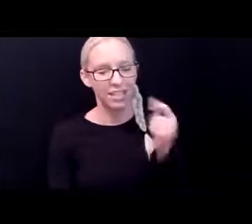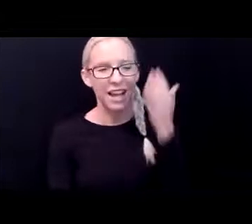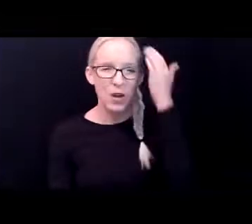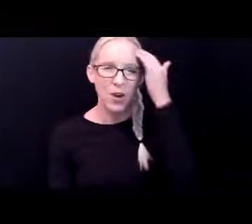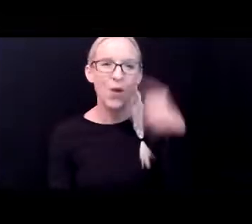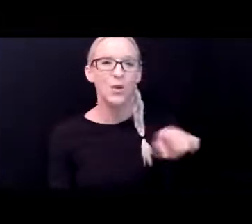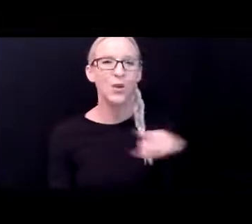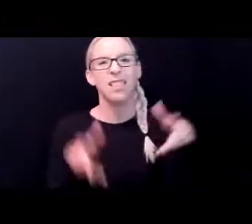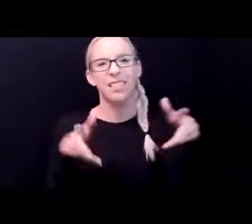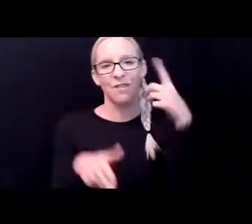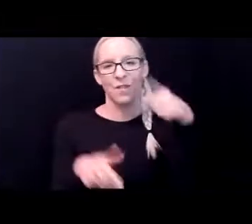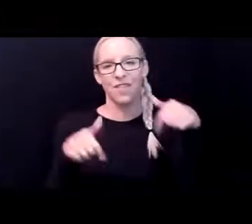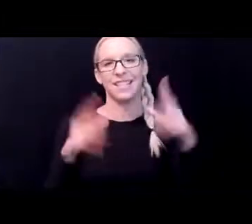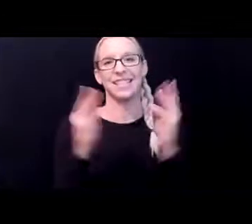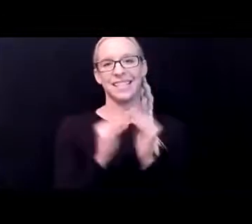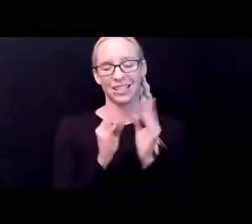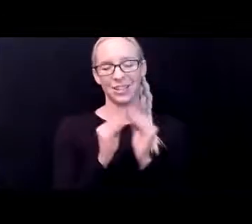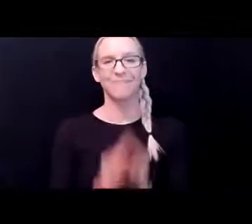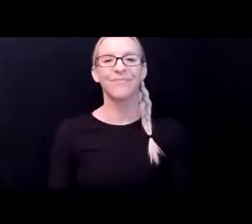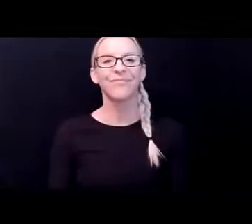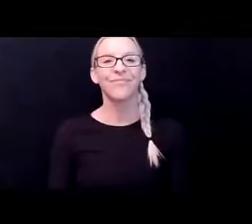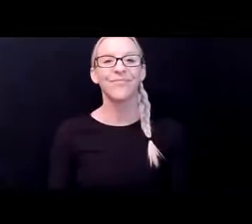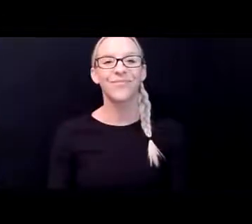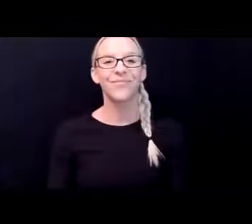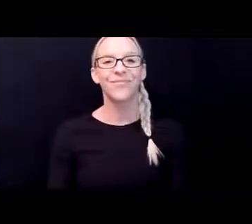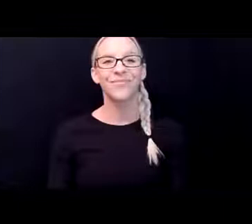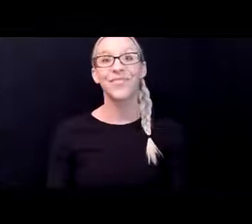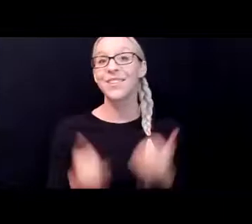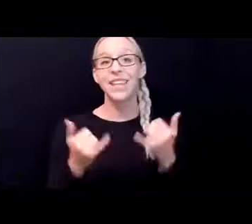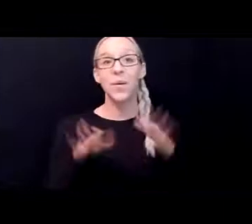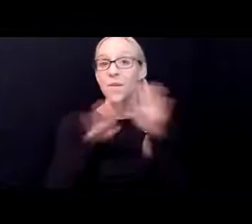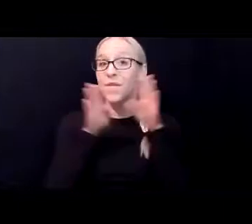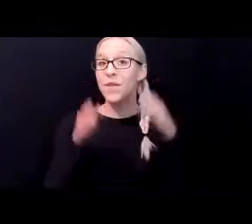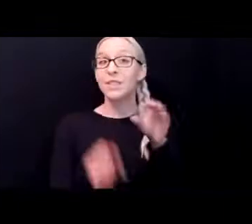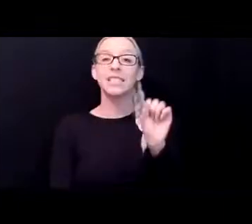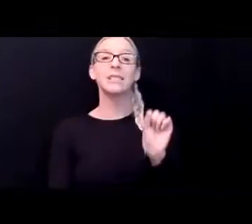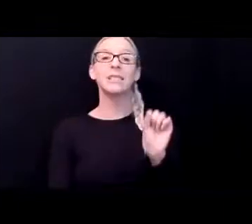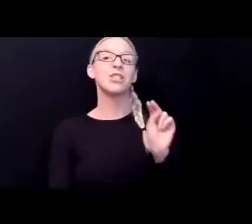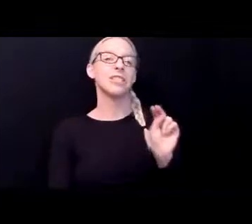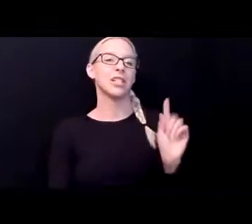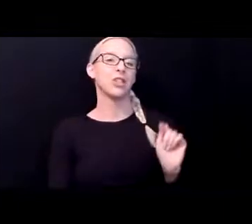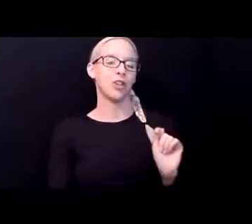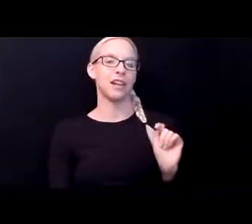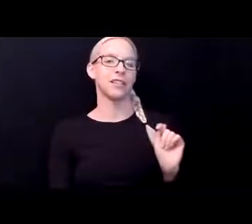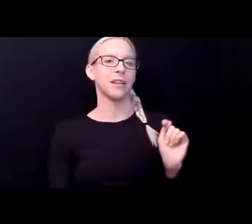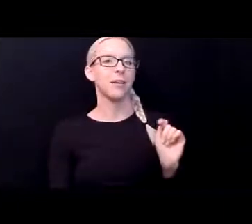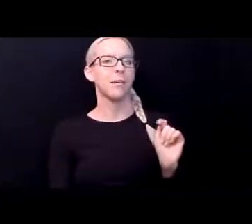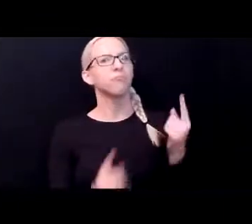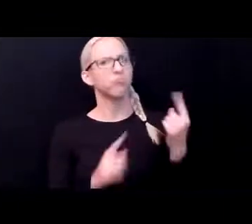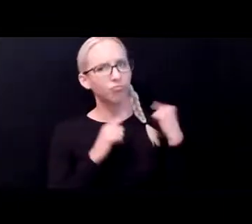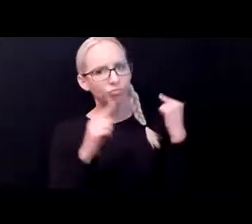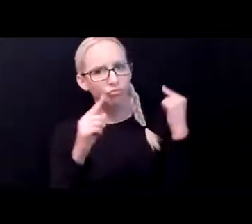for this session. So now we're just going to focus on special needs trusts, which again have been around for a long time